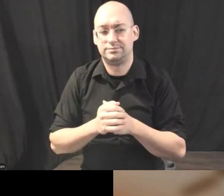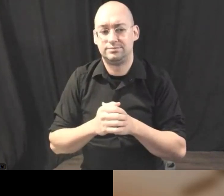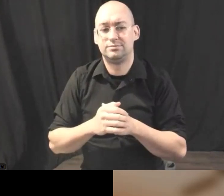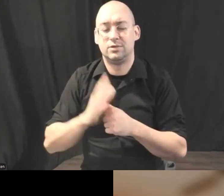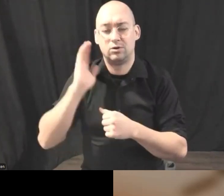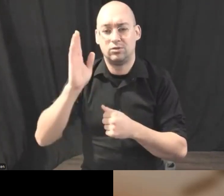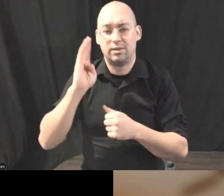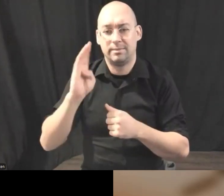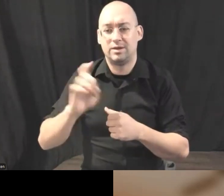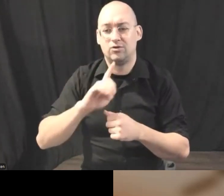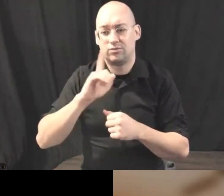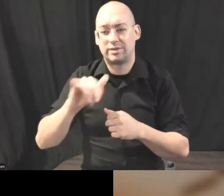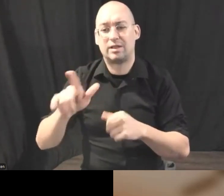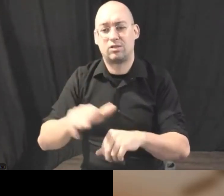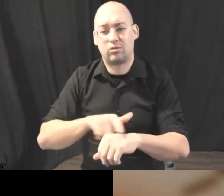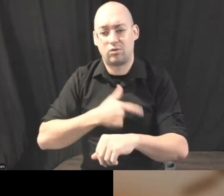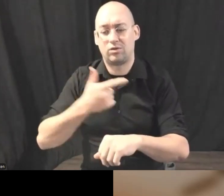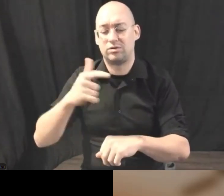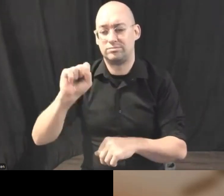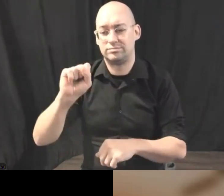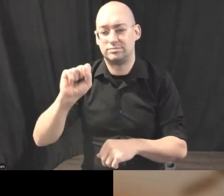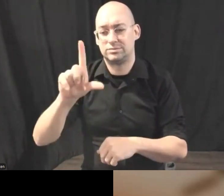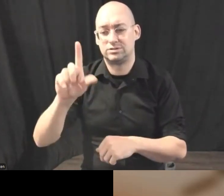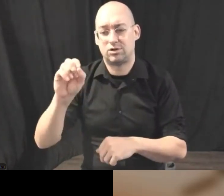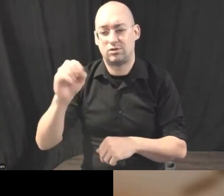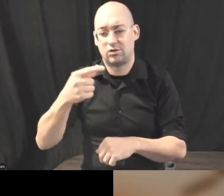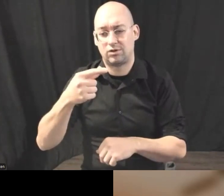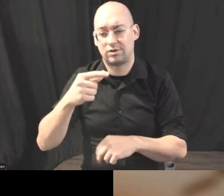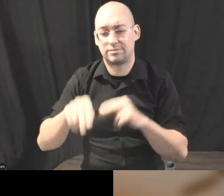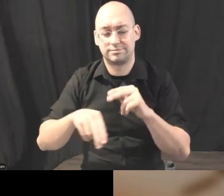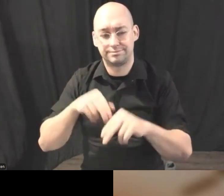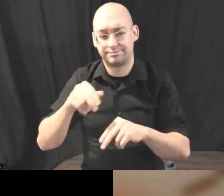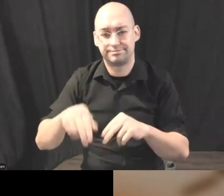long slog. But there's just so many people, you know. I know